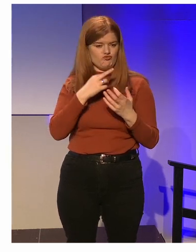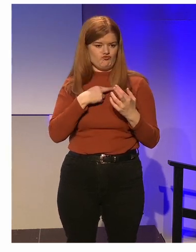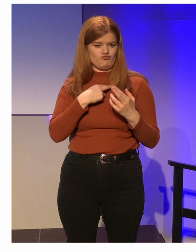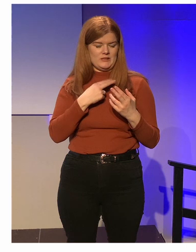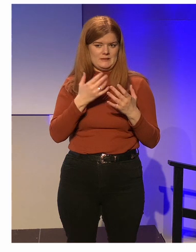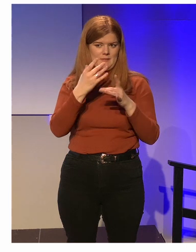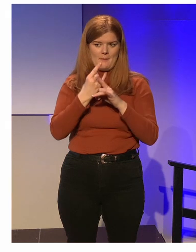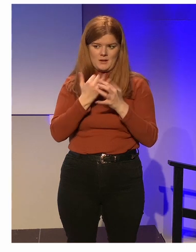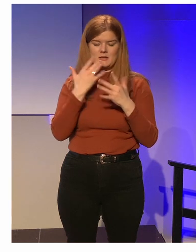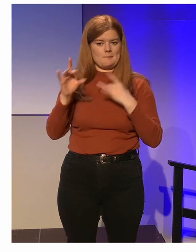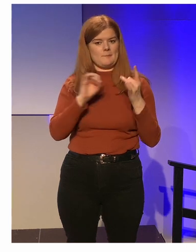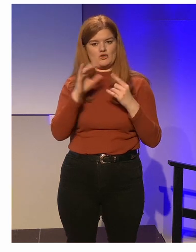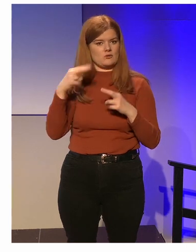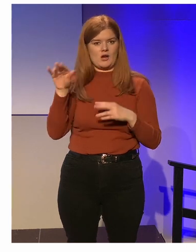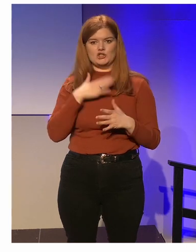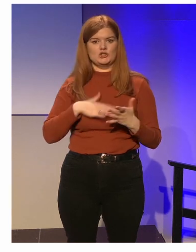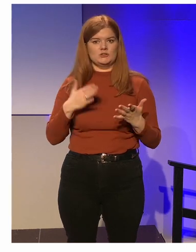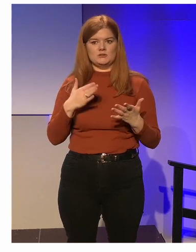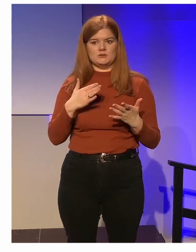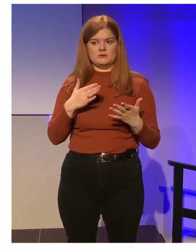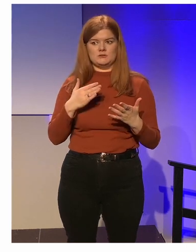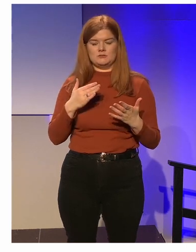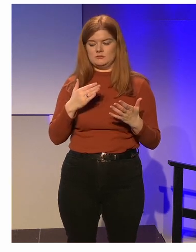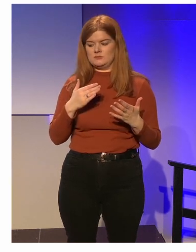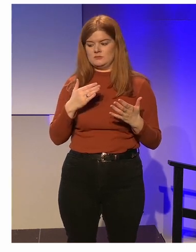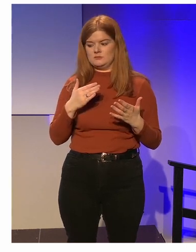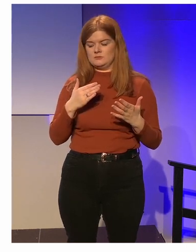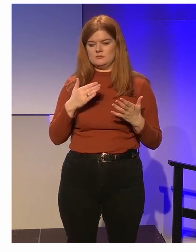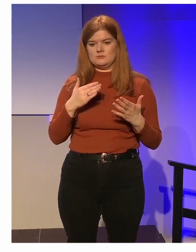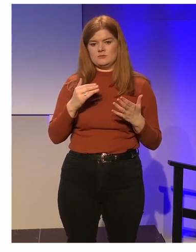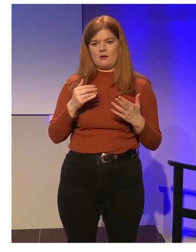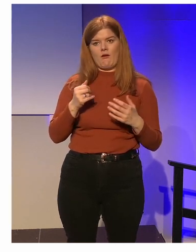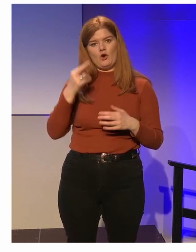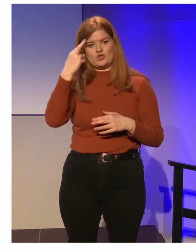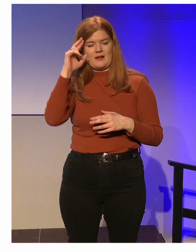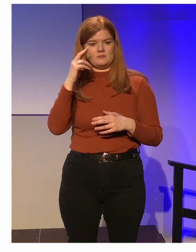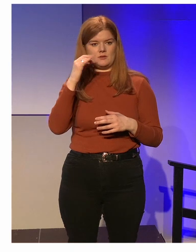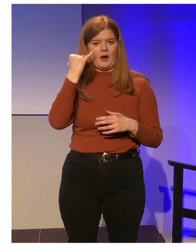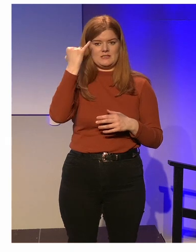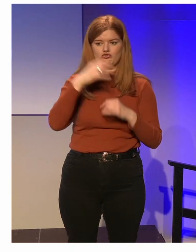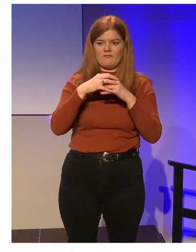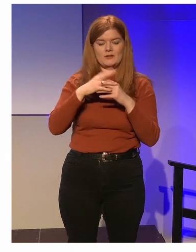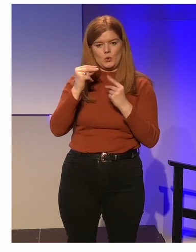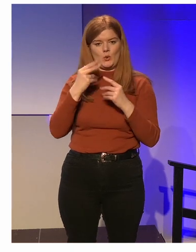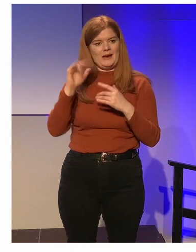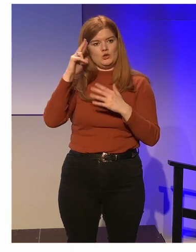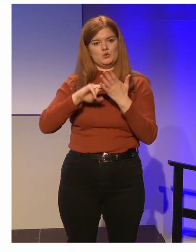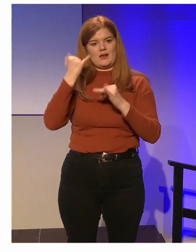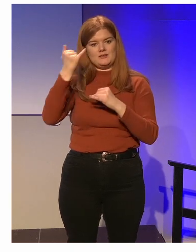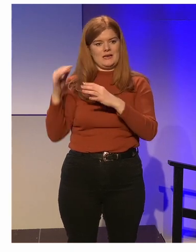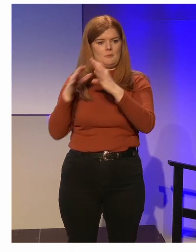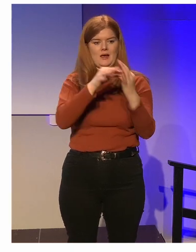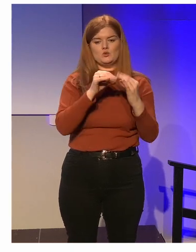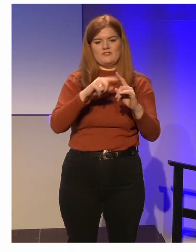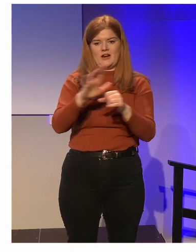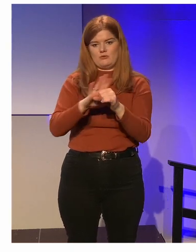with making sure that you not just memorize off the concept, but that you understand it, you're able to apply it to different things, and really